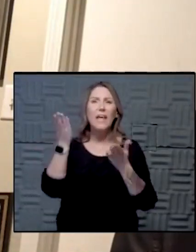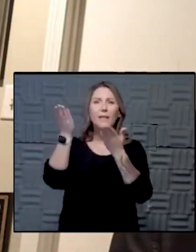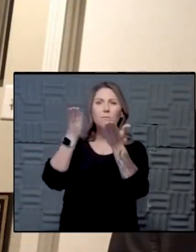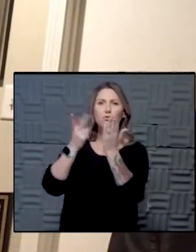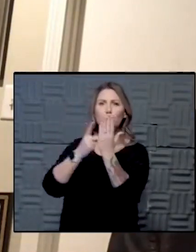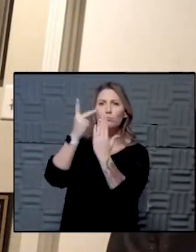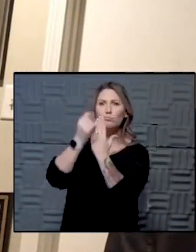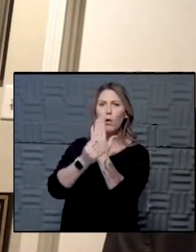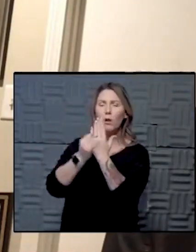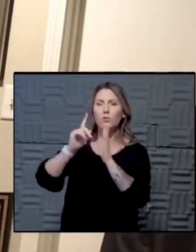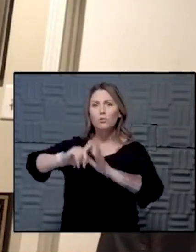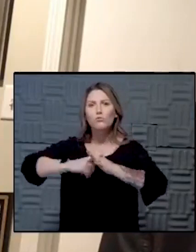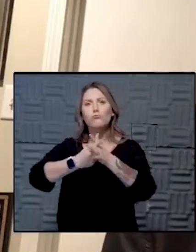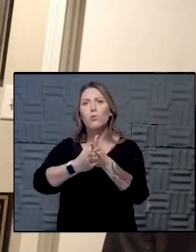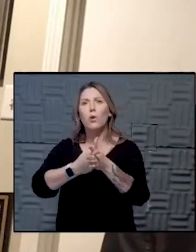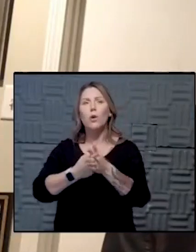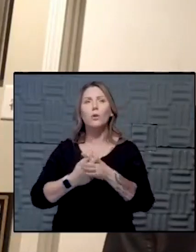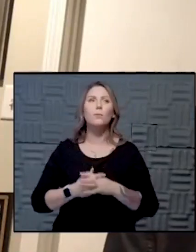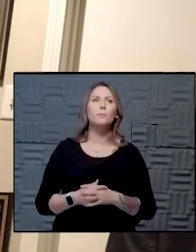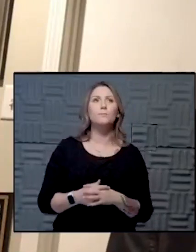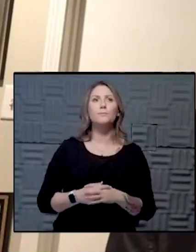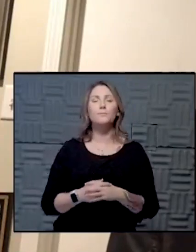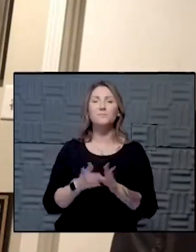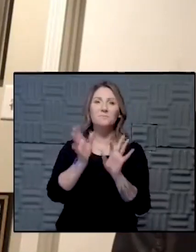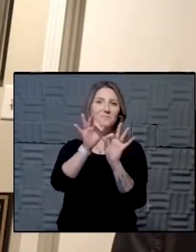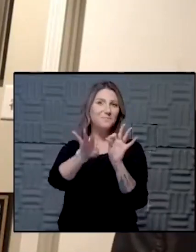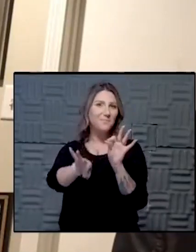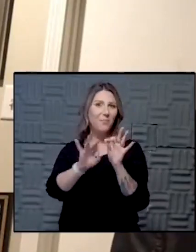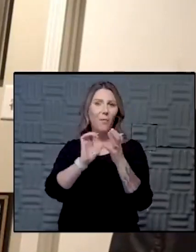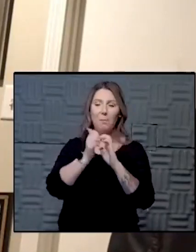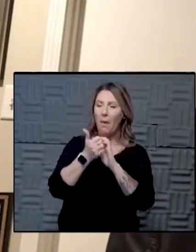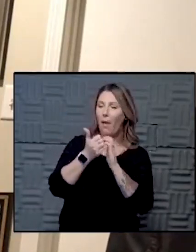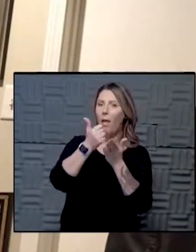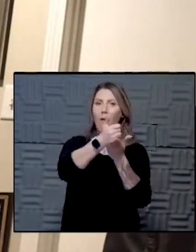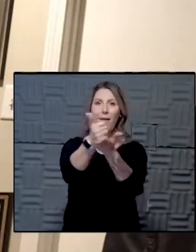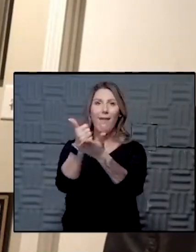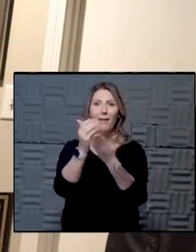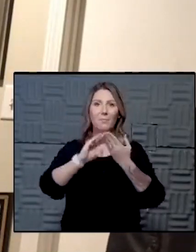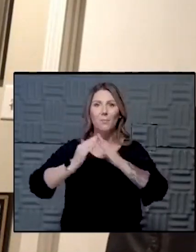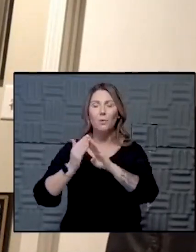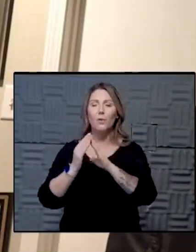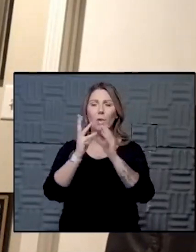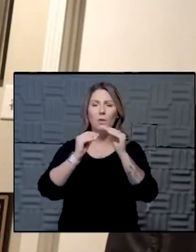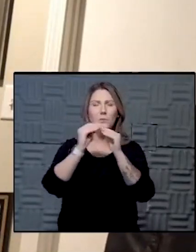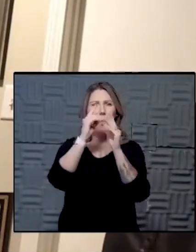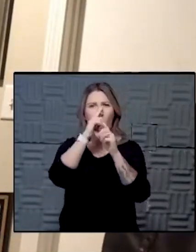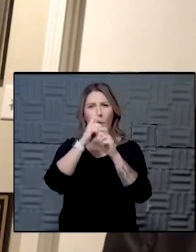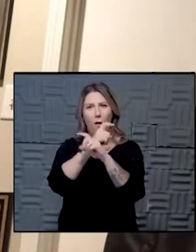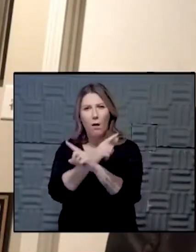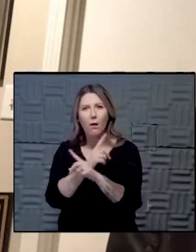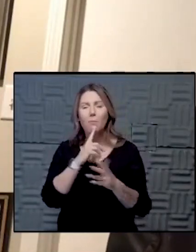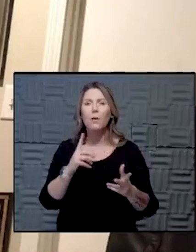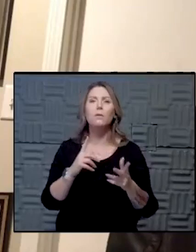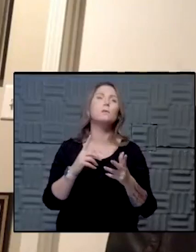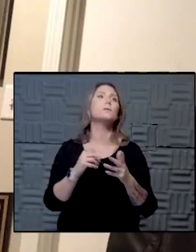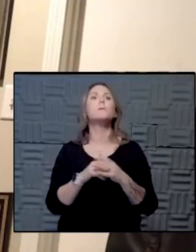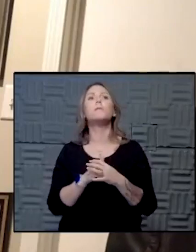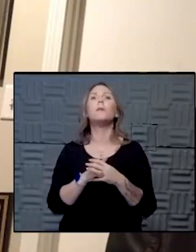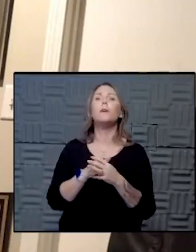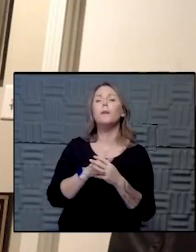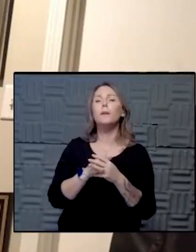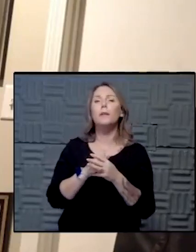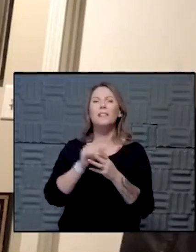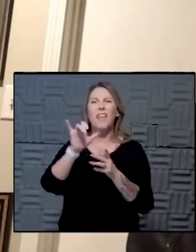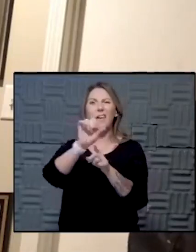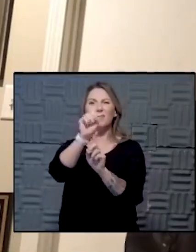projects start out as, simple, how do you help your communities? And this is a more complicated, complex